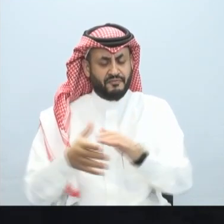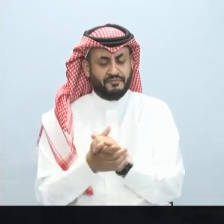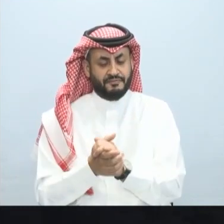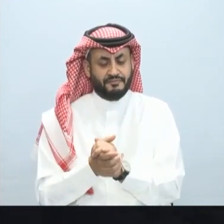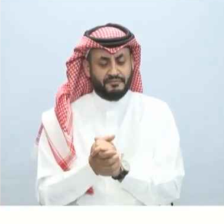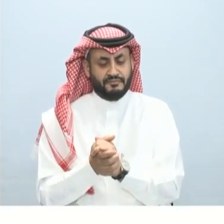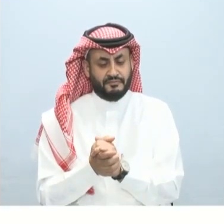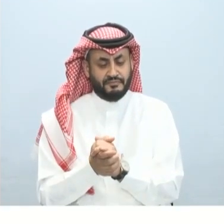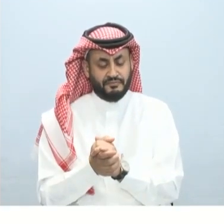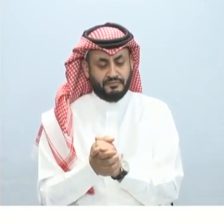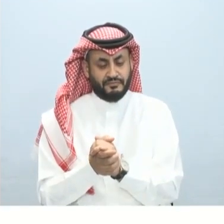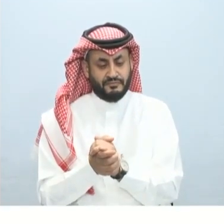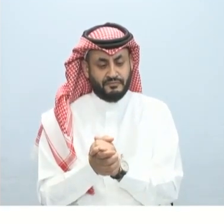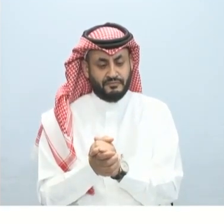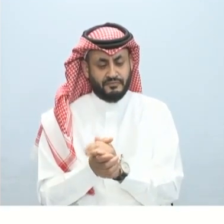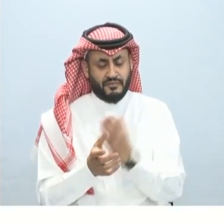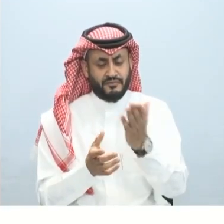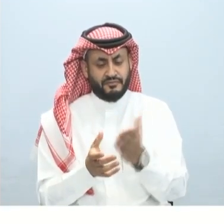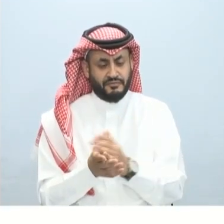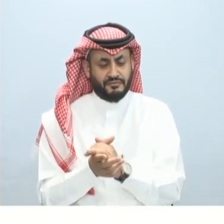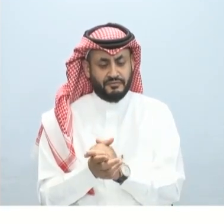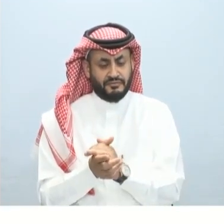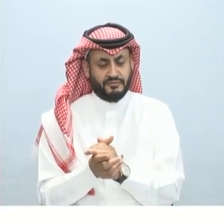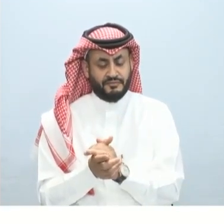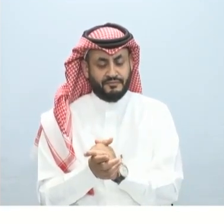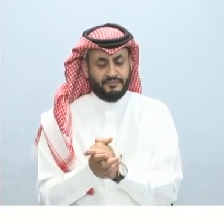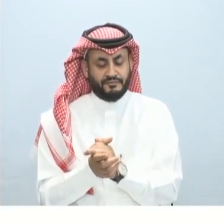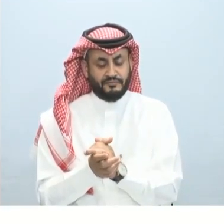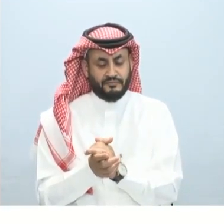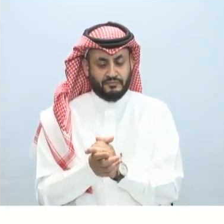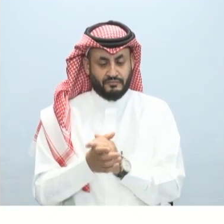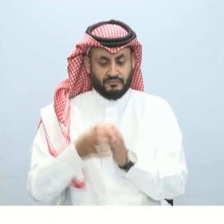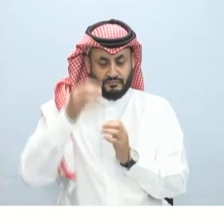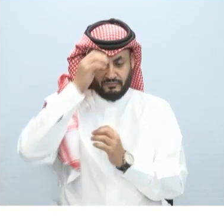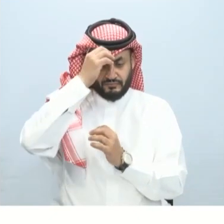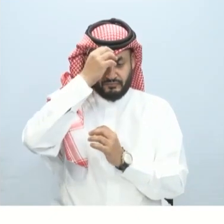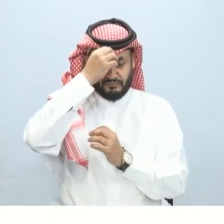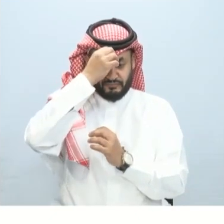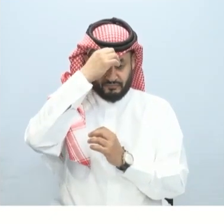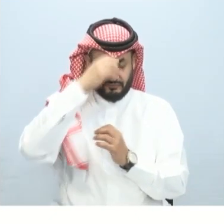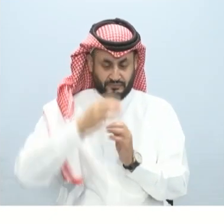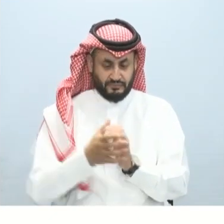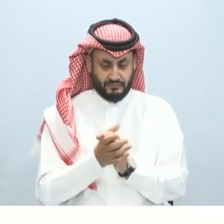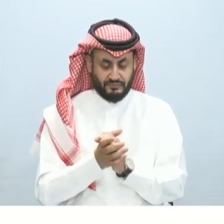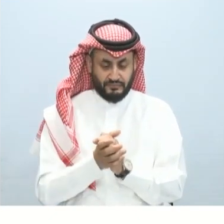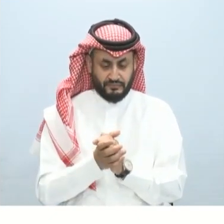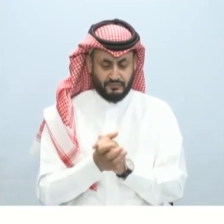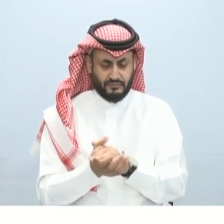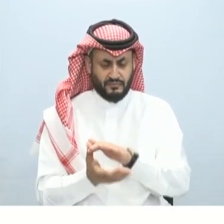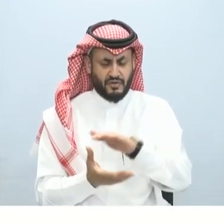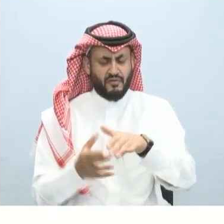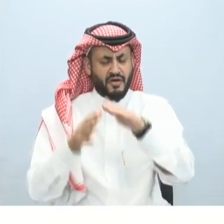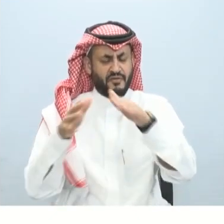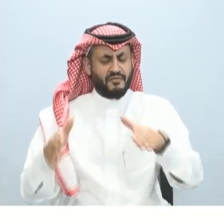We have also Venus, rocky high mountains, volcanoes, and we have here poisonous air. Earth has